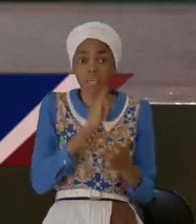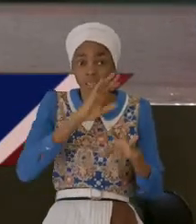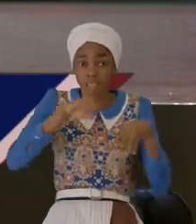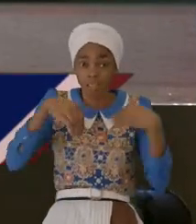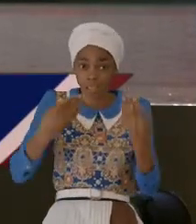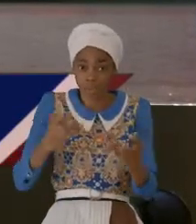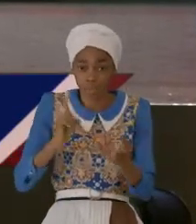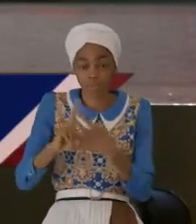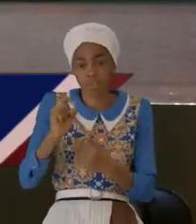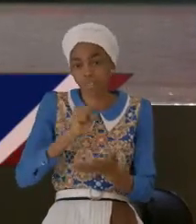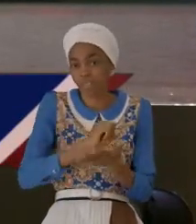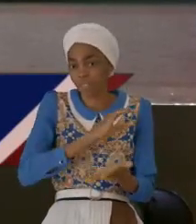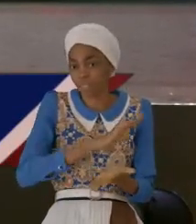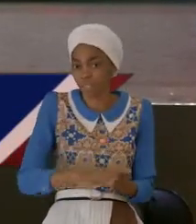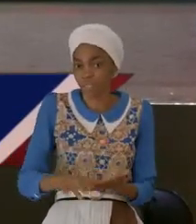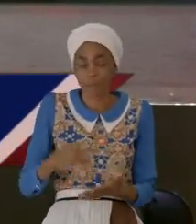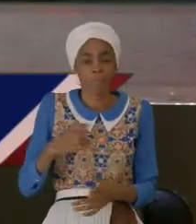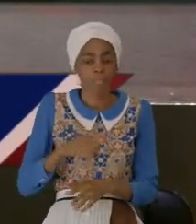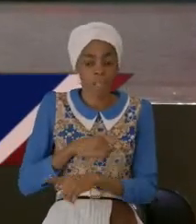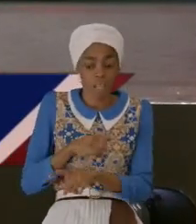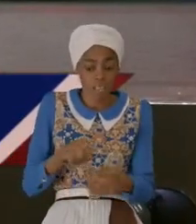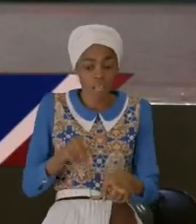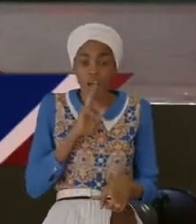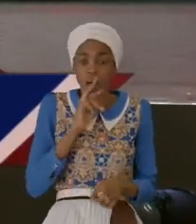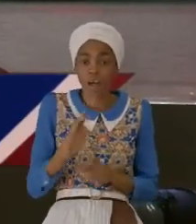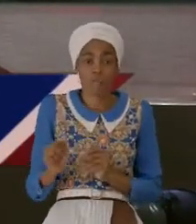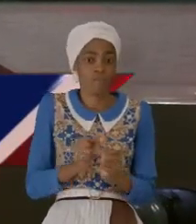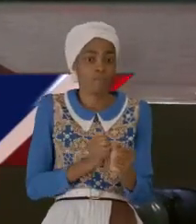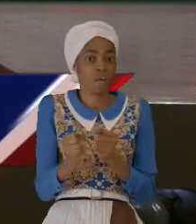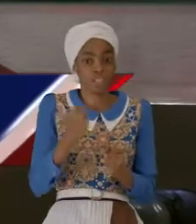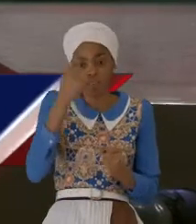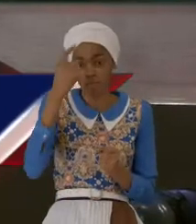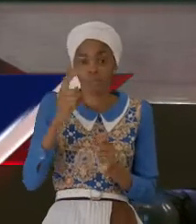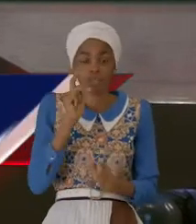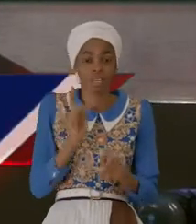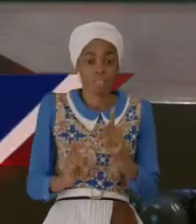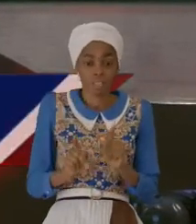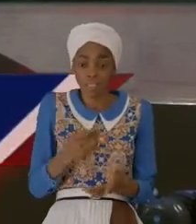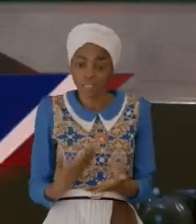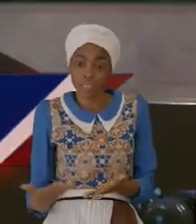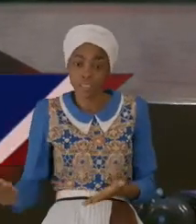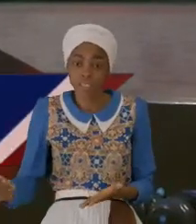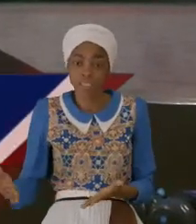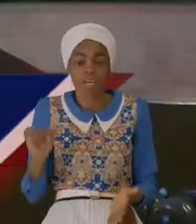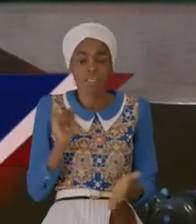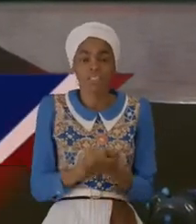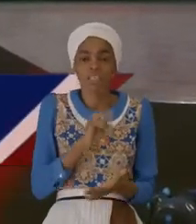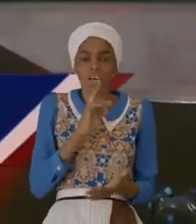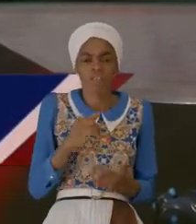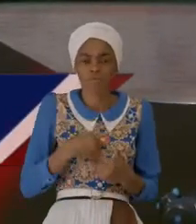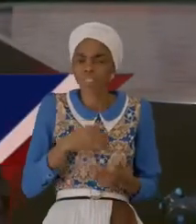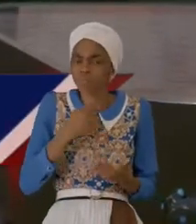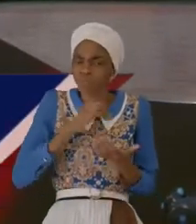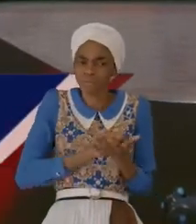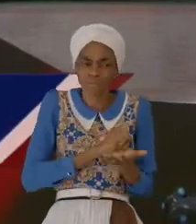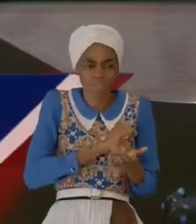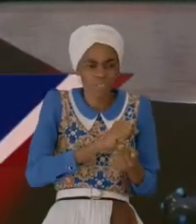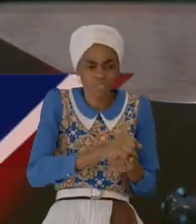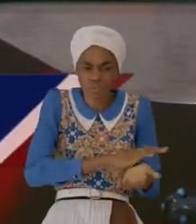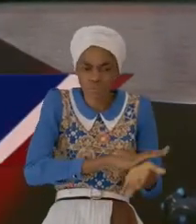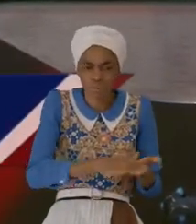Saints they must fight for the sin that has been abolished for the circumcision